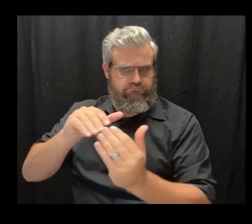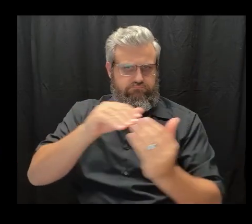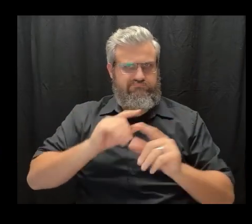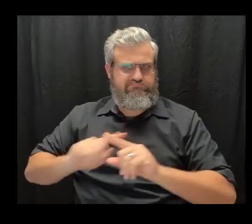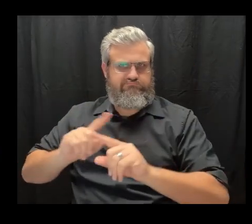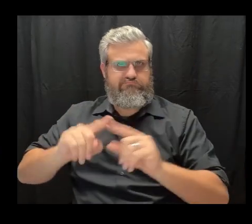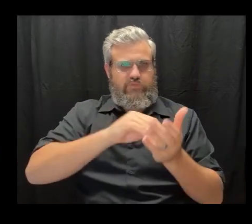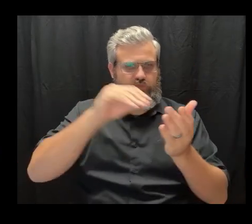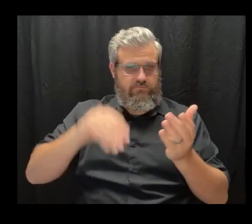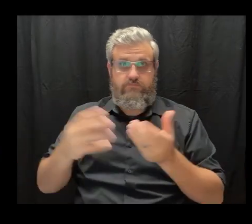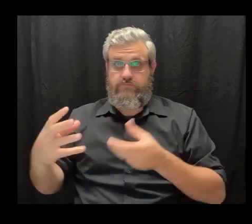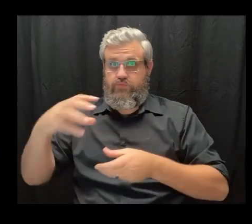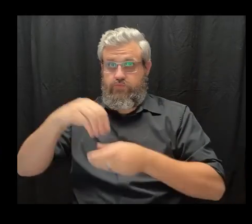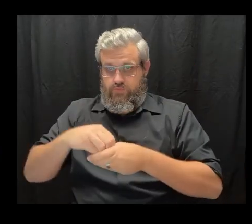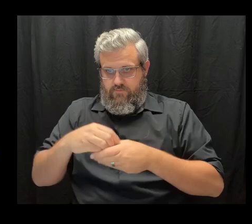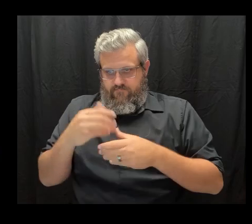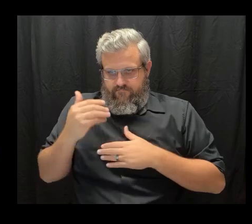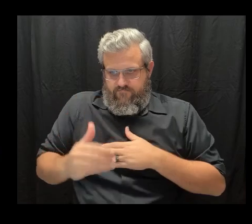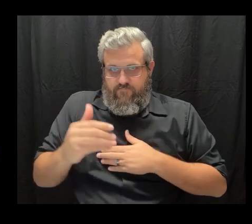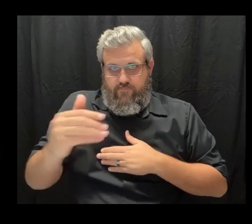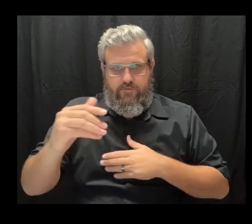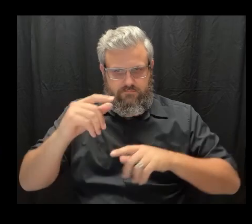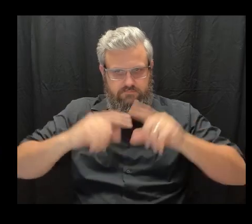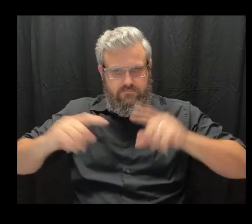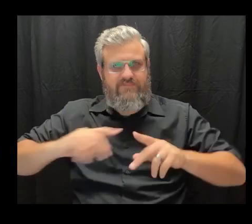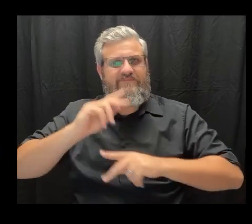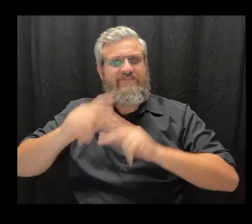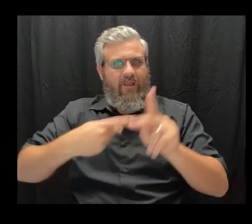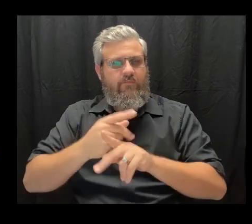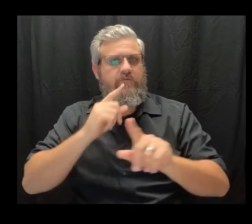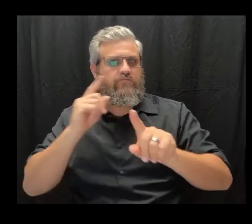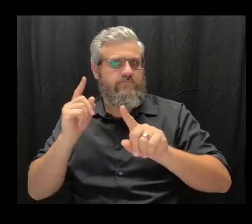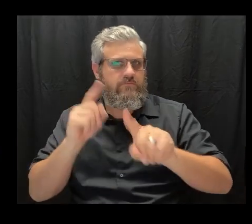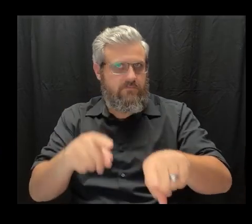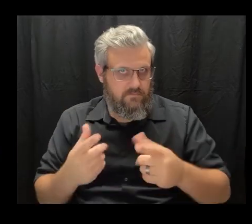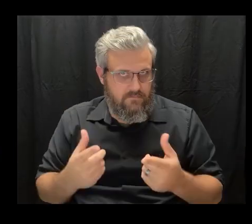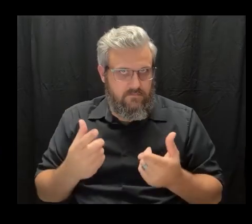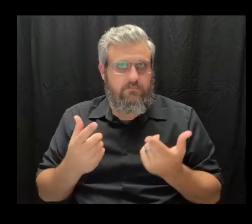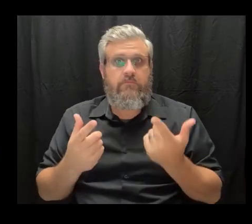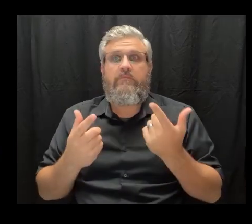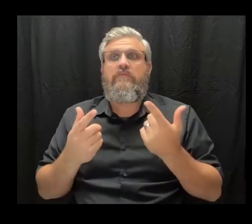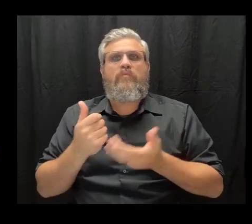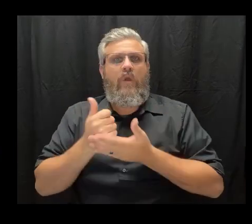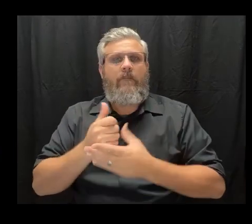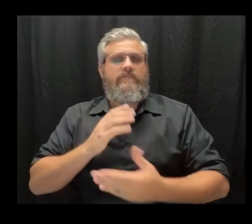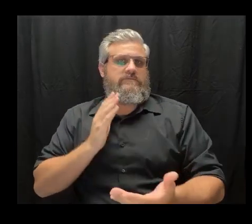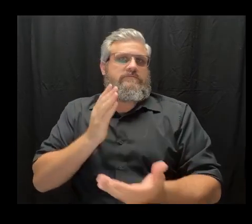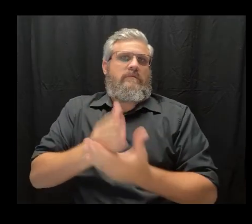frequent, varied opportunities to respond, helping prevent off-task or disruptive behavior.